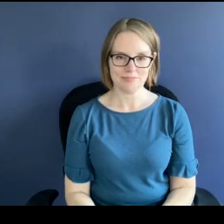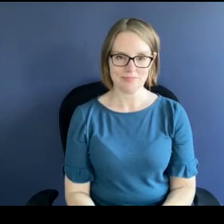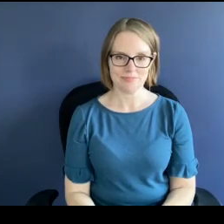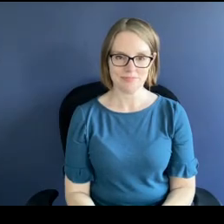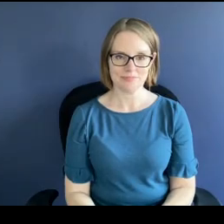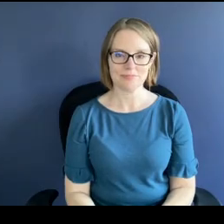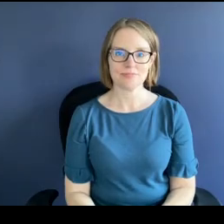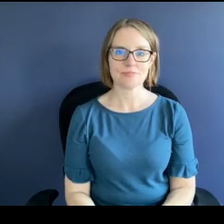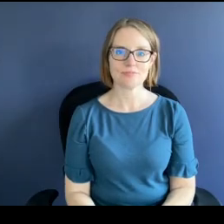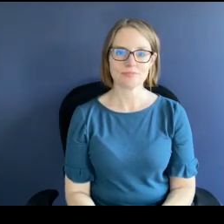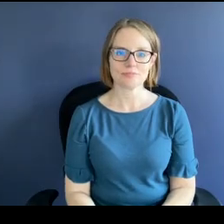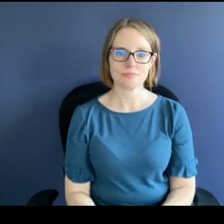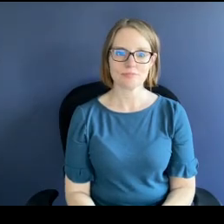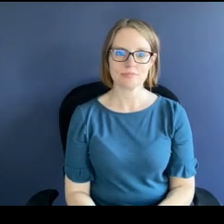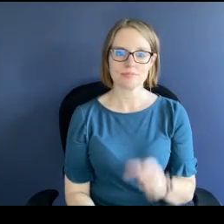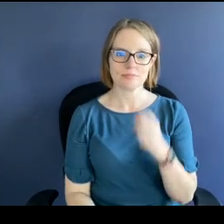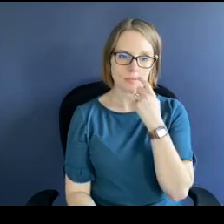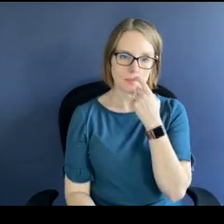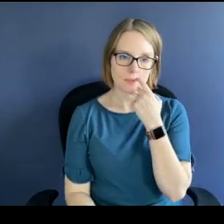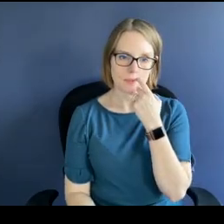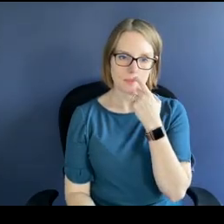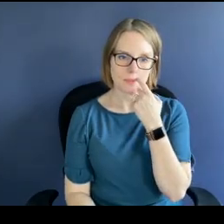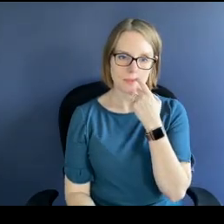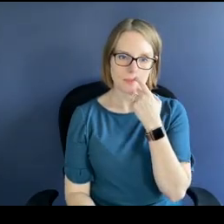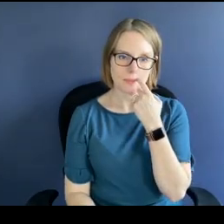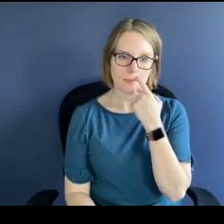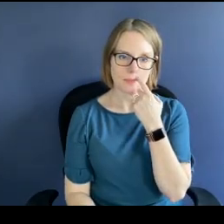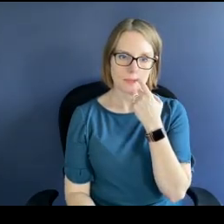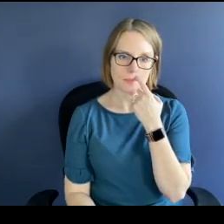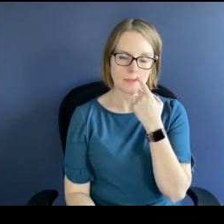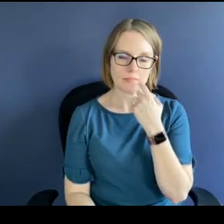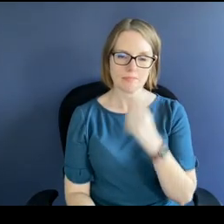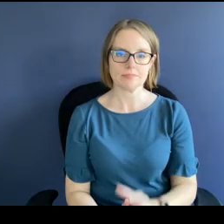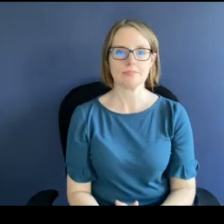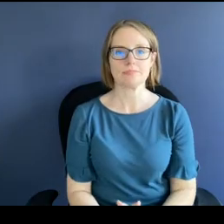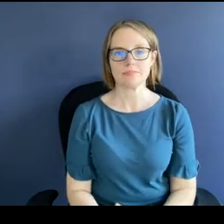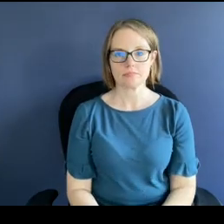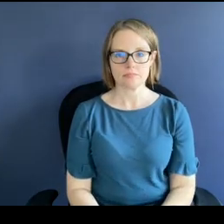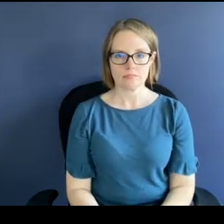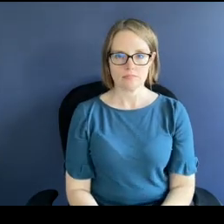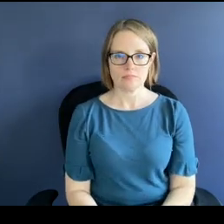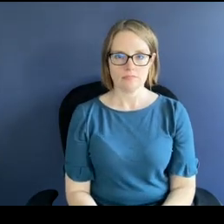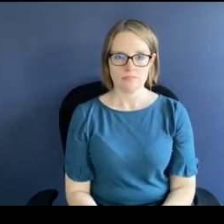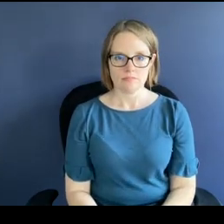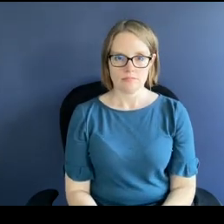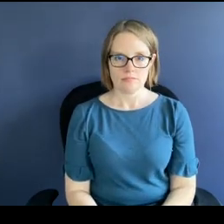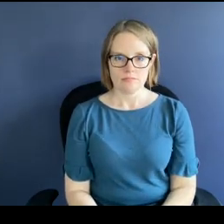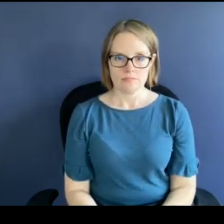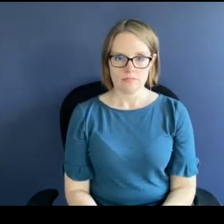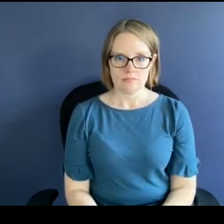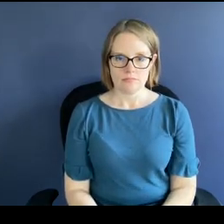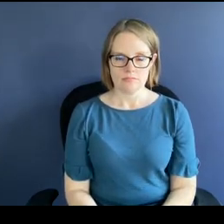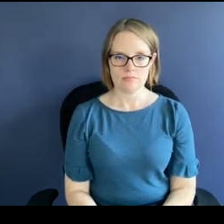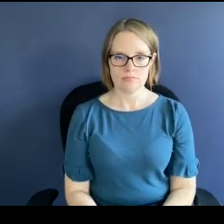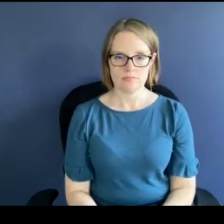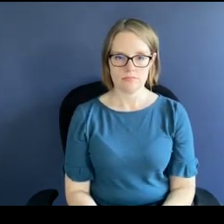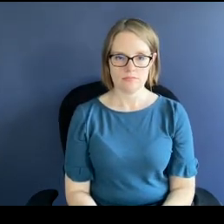launch this poll. Under the FHA It is